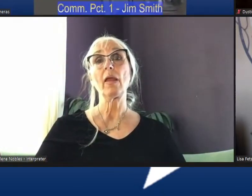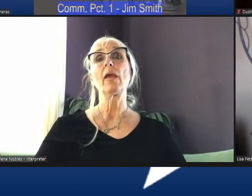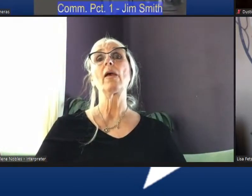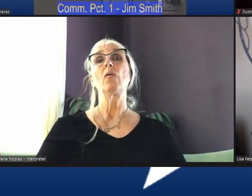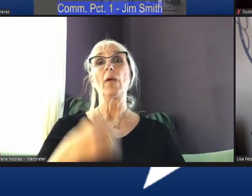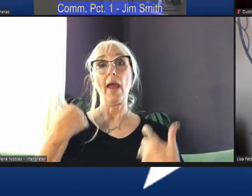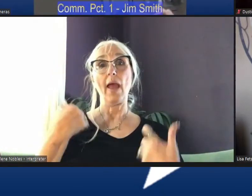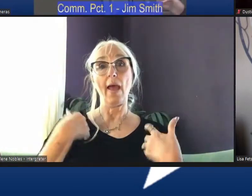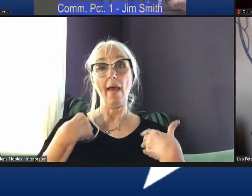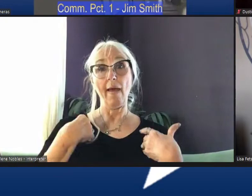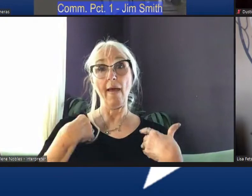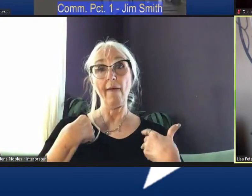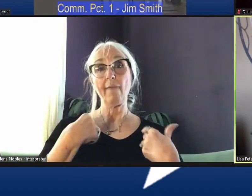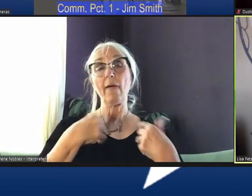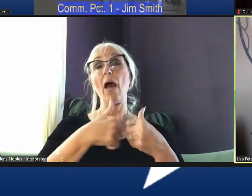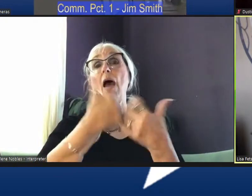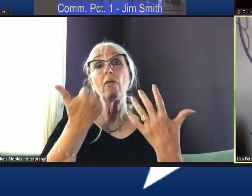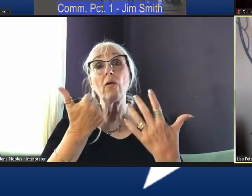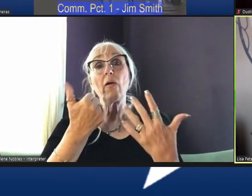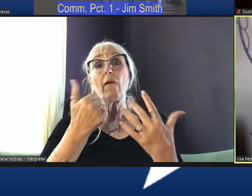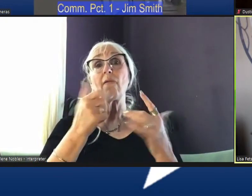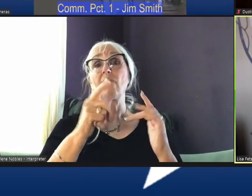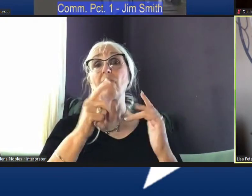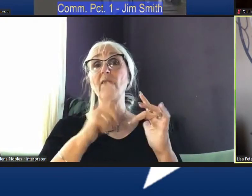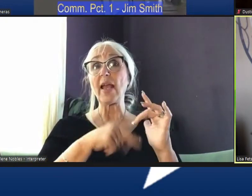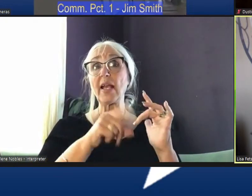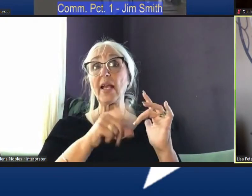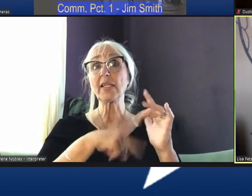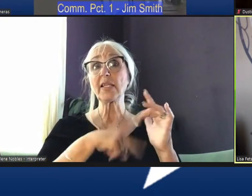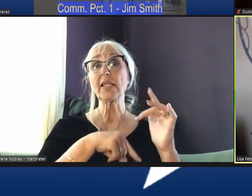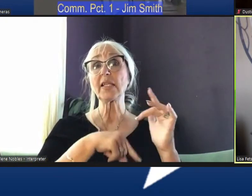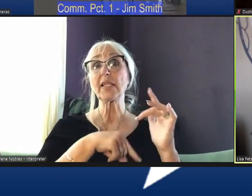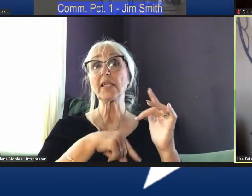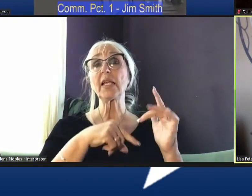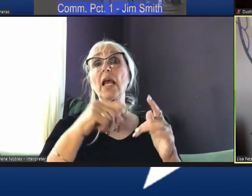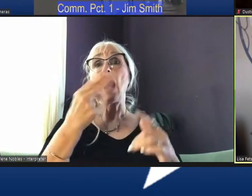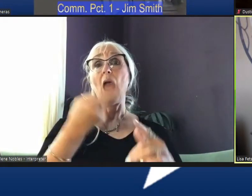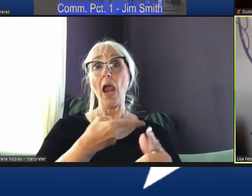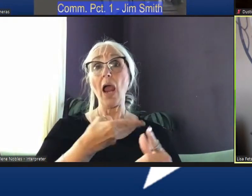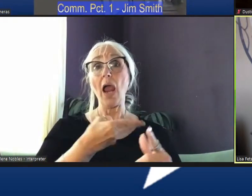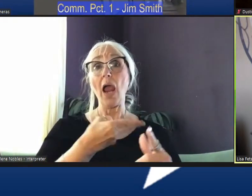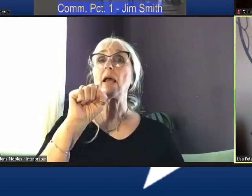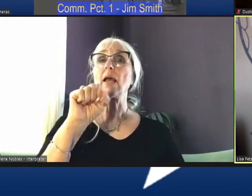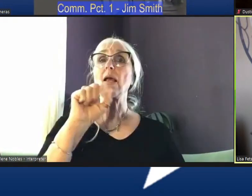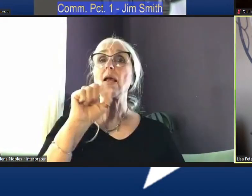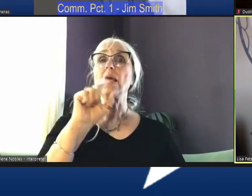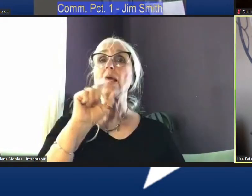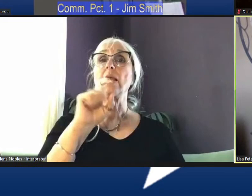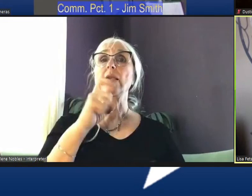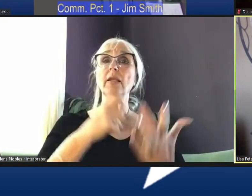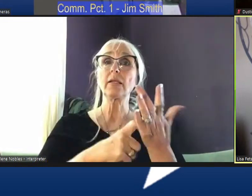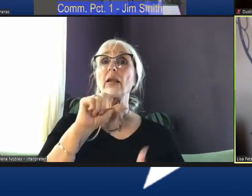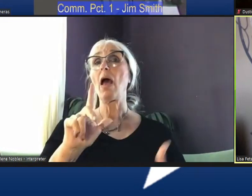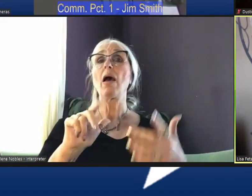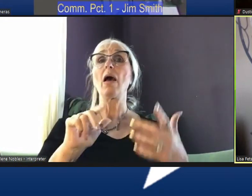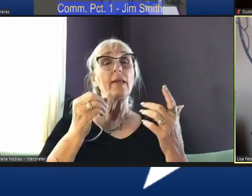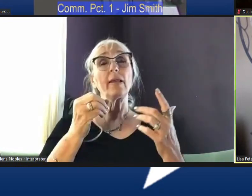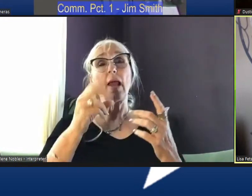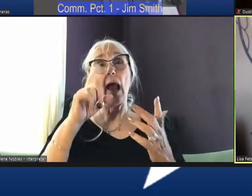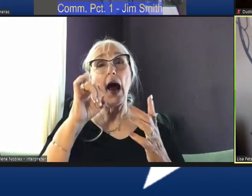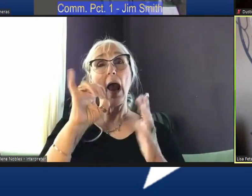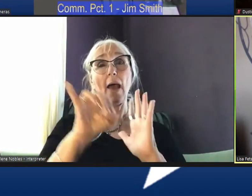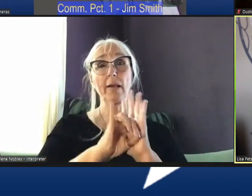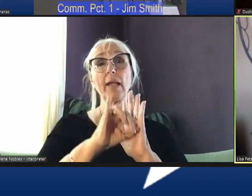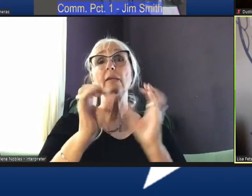doing? Yes, sir. And also in the tax lobby, I believe it additionally identifies the